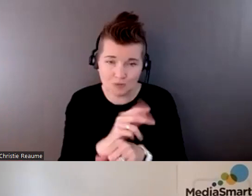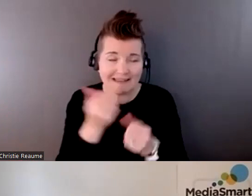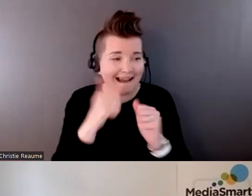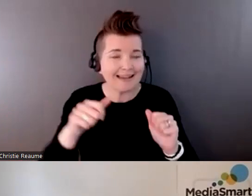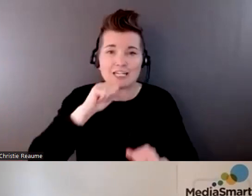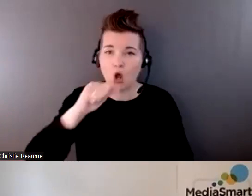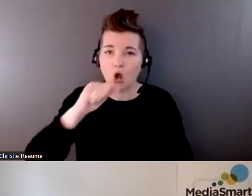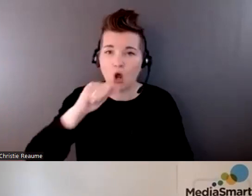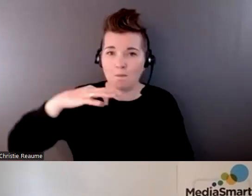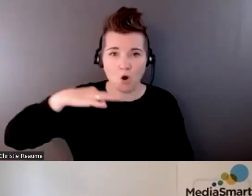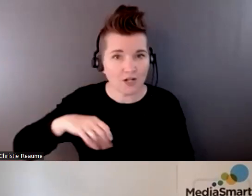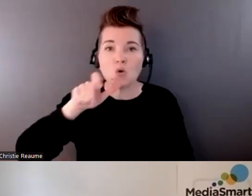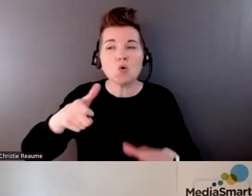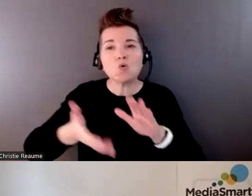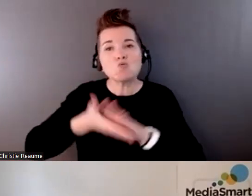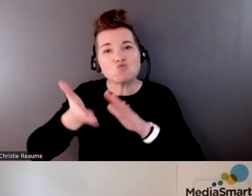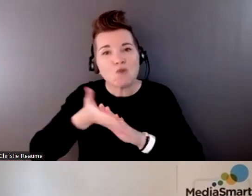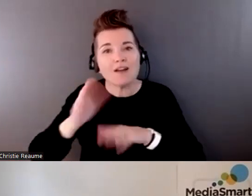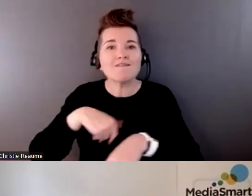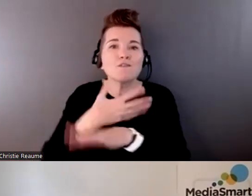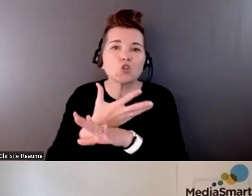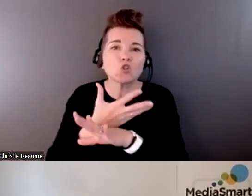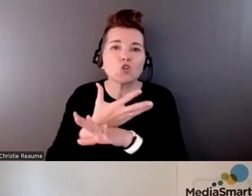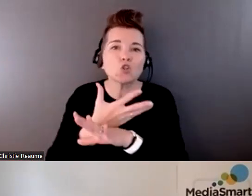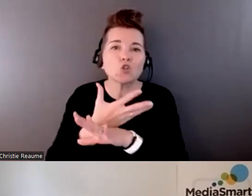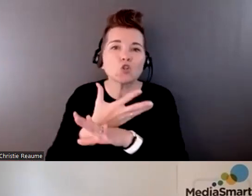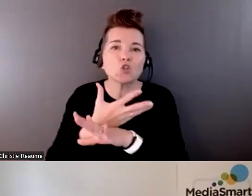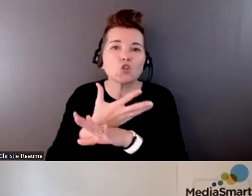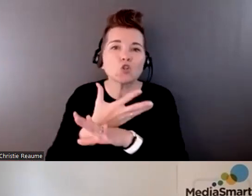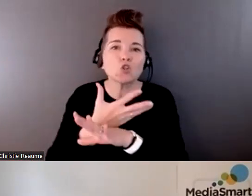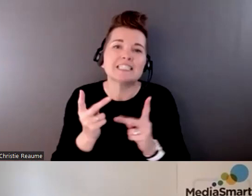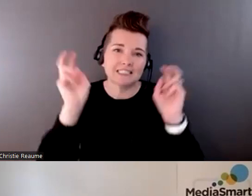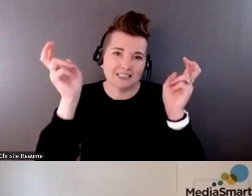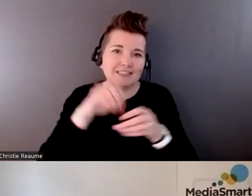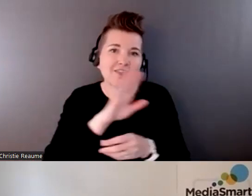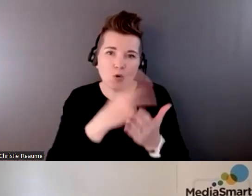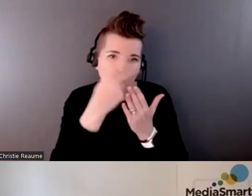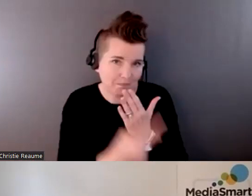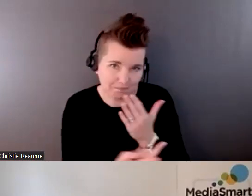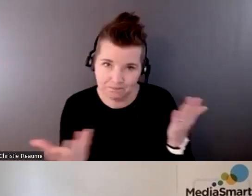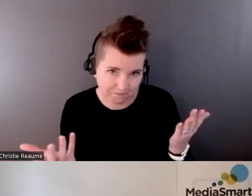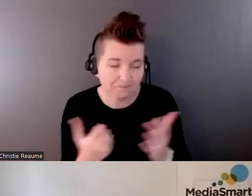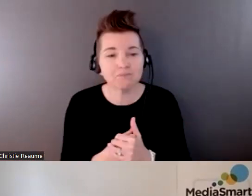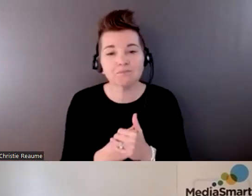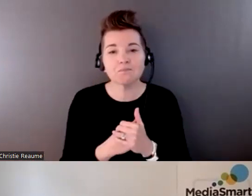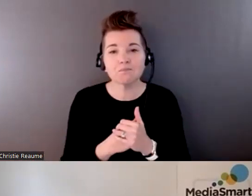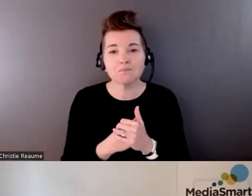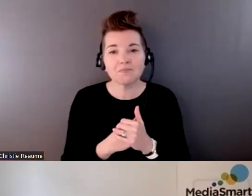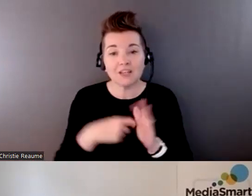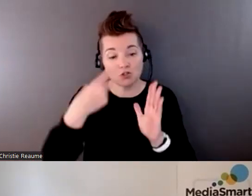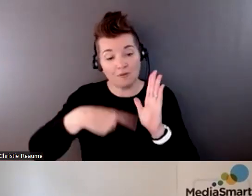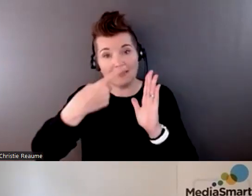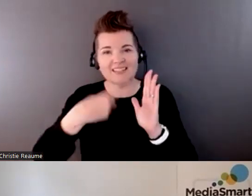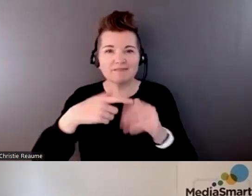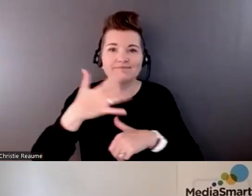who may be running virtual visits in their whatever their programming happens to be so it's available